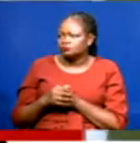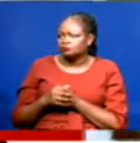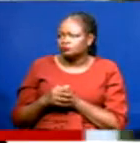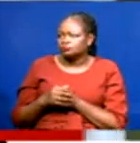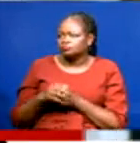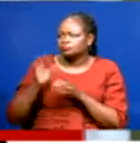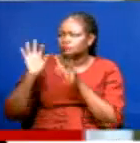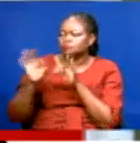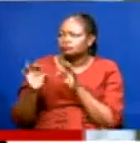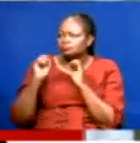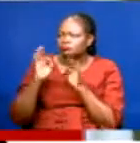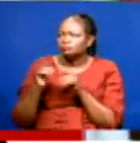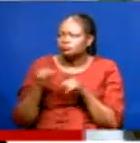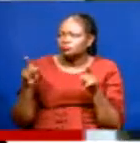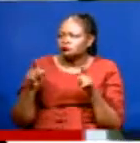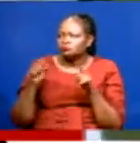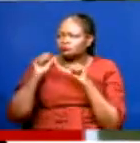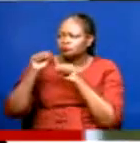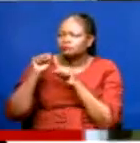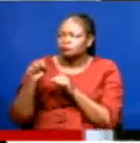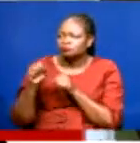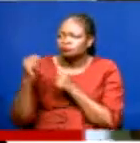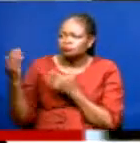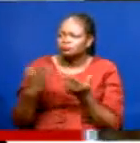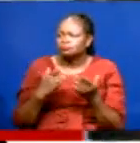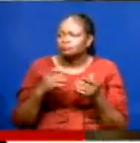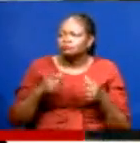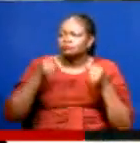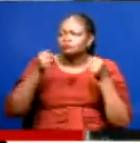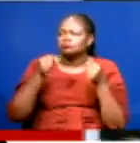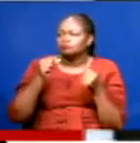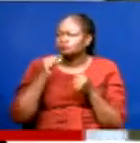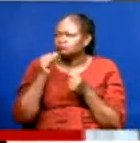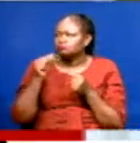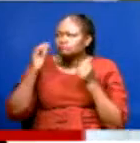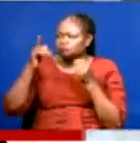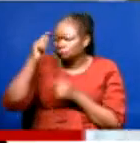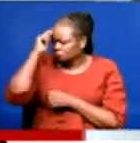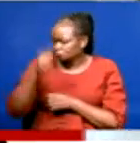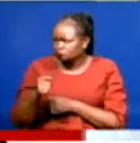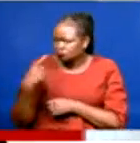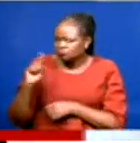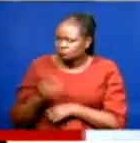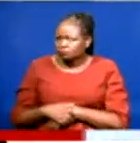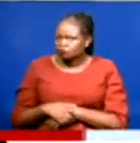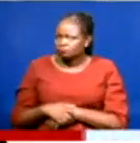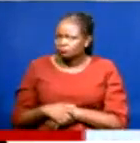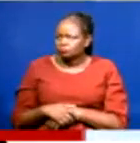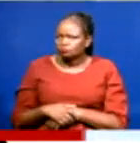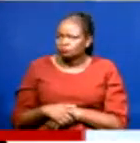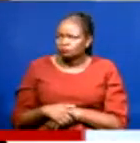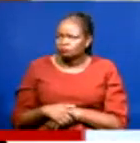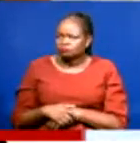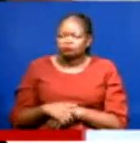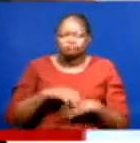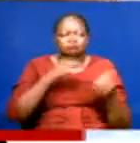nomination, whether BoxGirls will bring home the trophy or not, it's a big honor, right? It is a very big honor. I'm